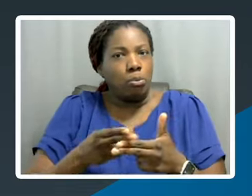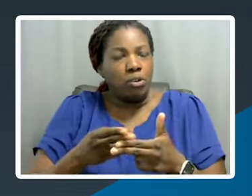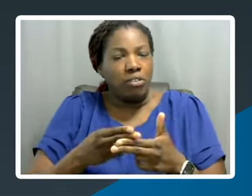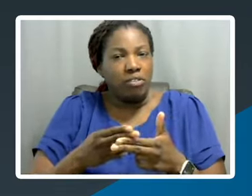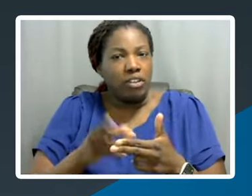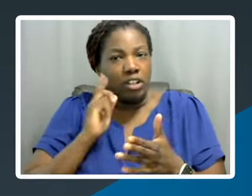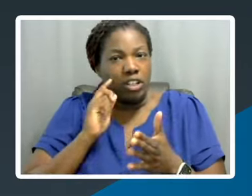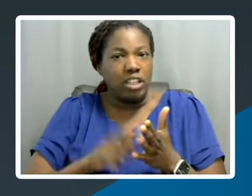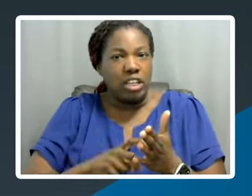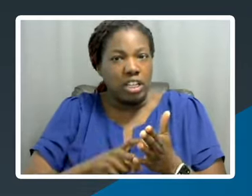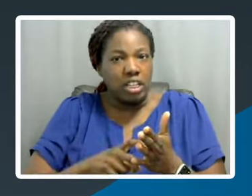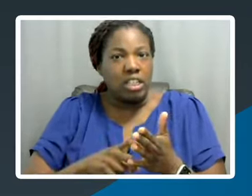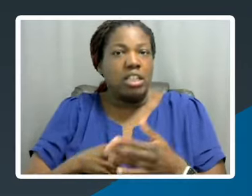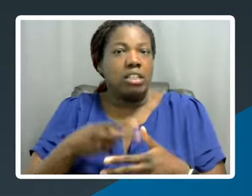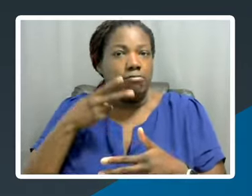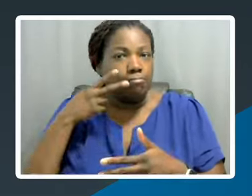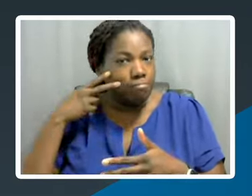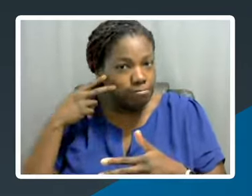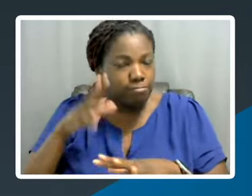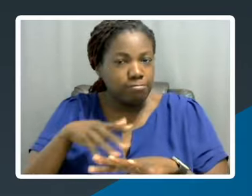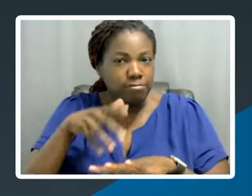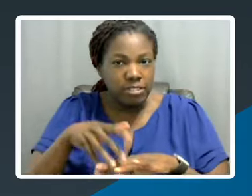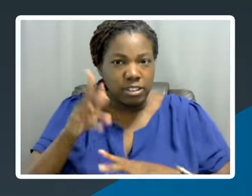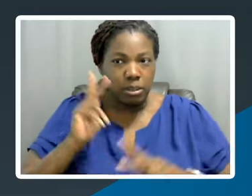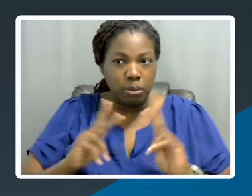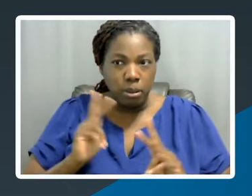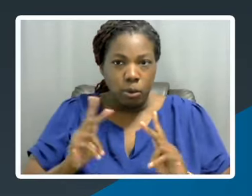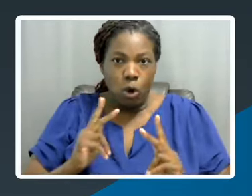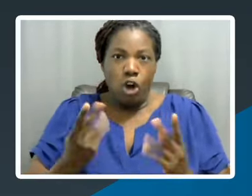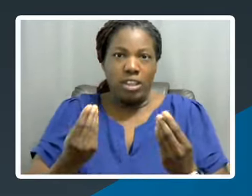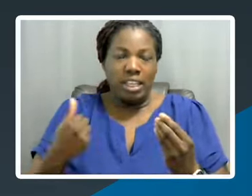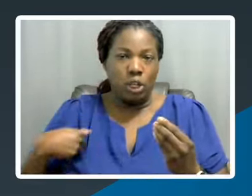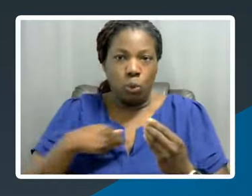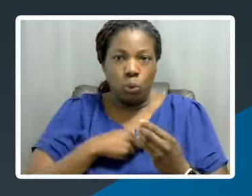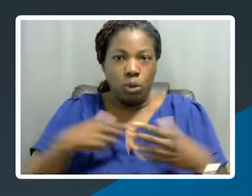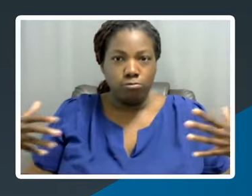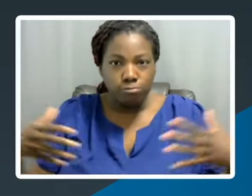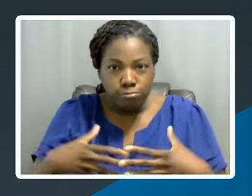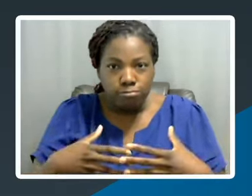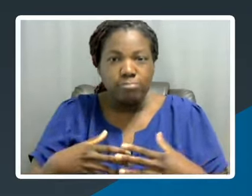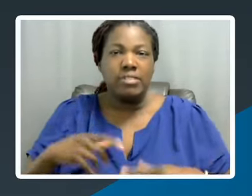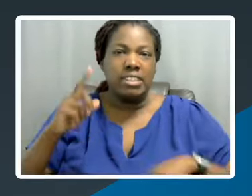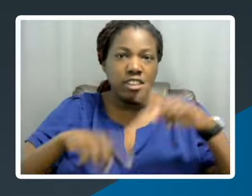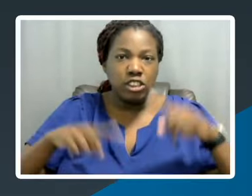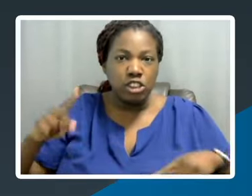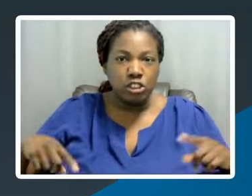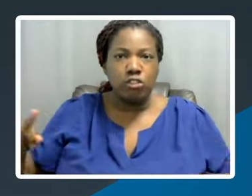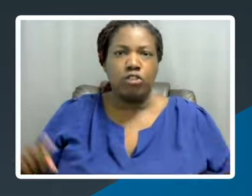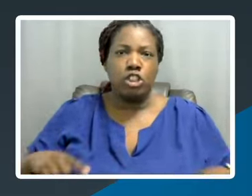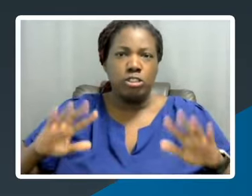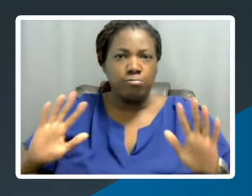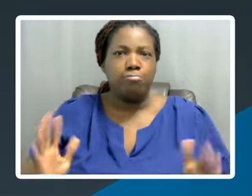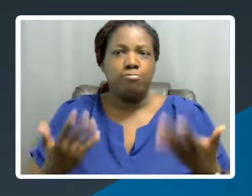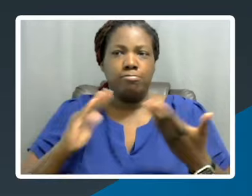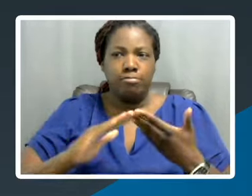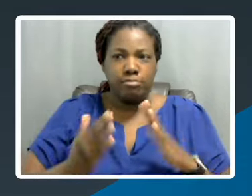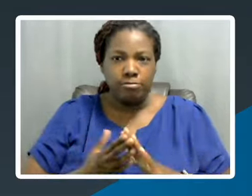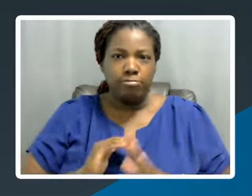on whose ancestral homelands we gather, as well as the diverse and vibrant Native communities who make their home here